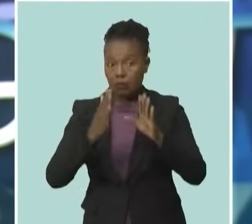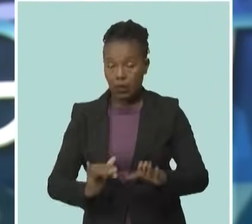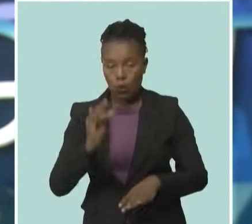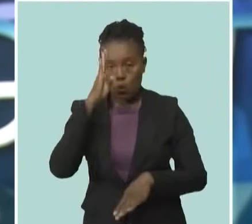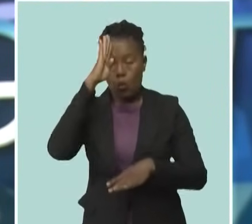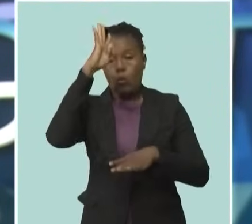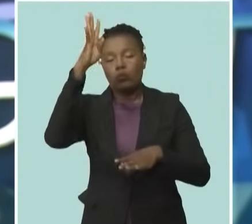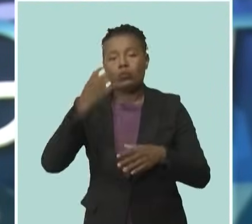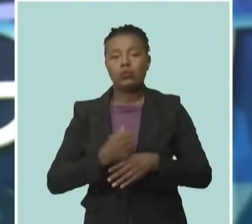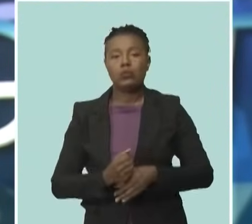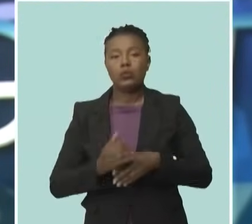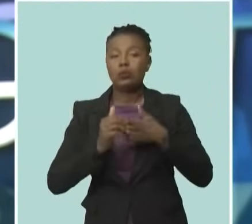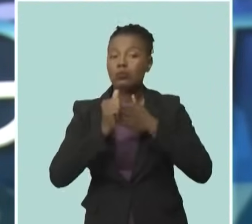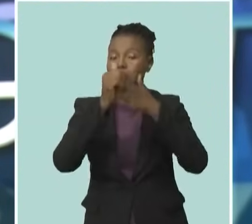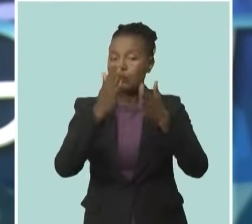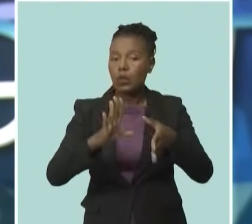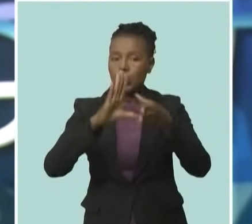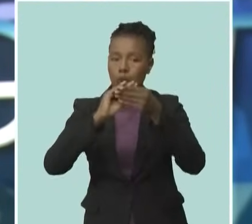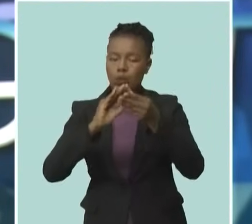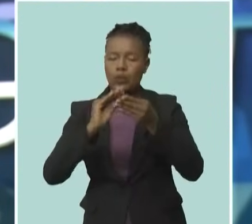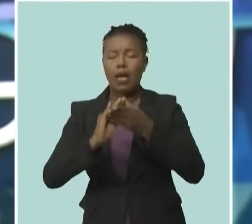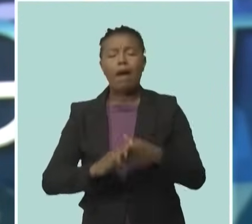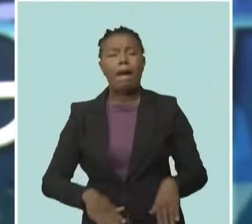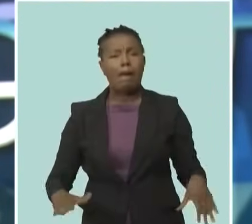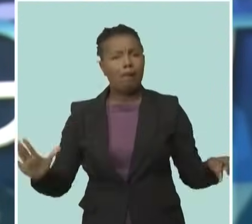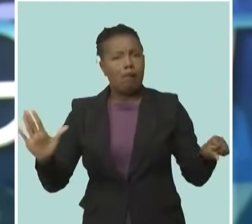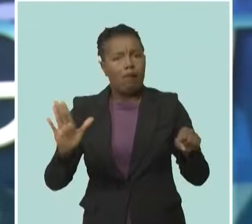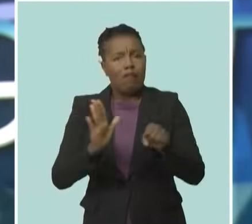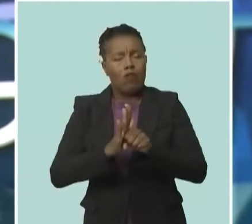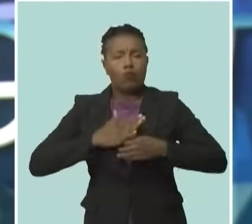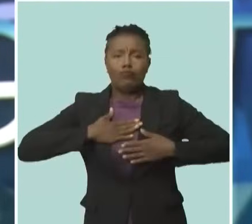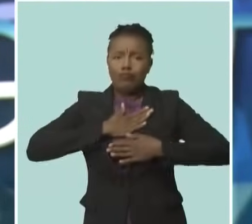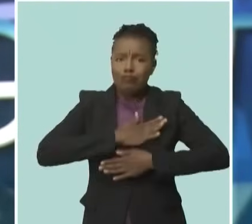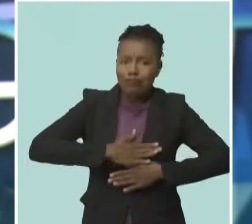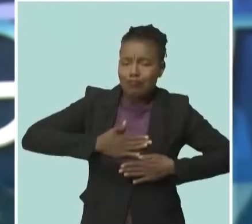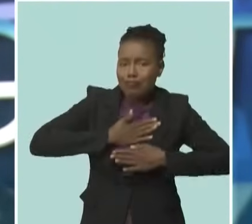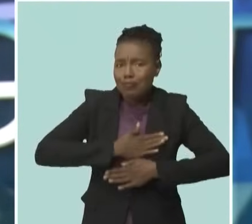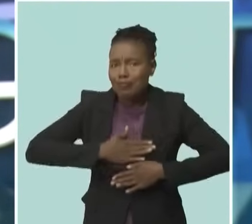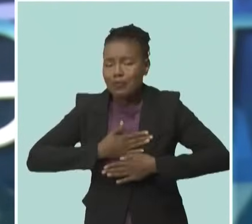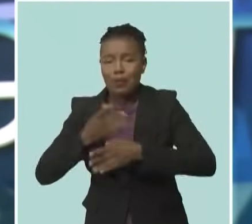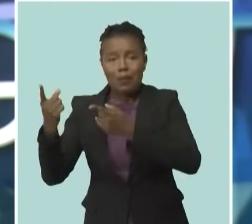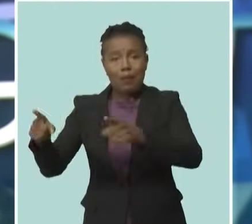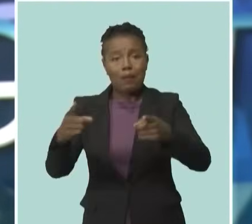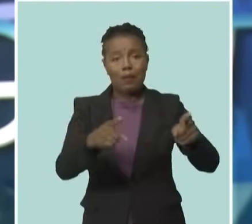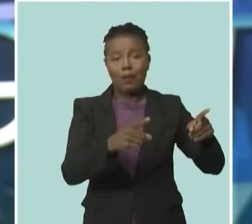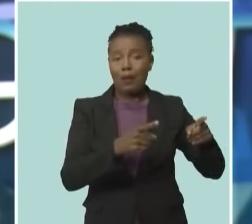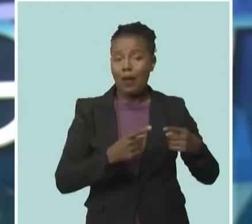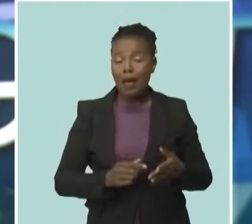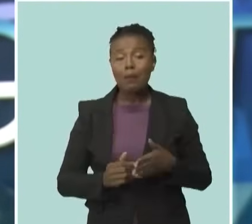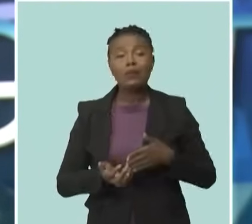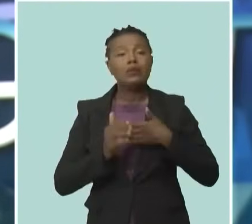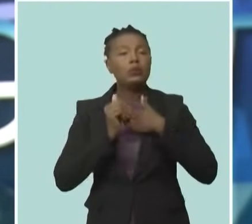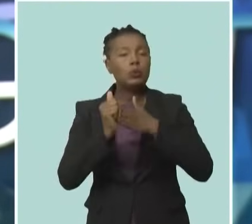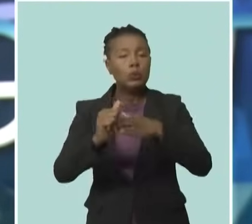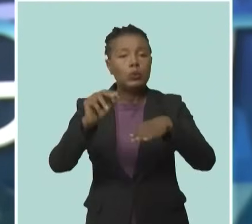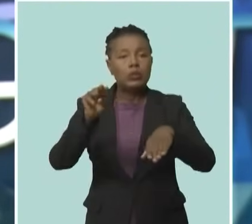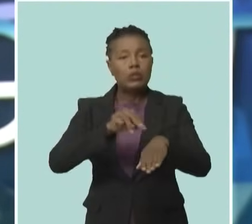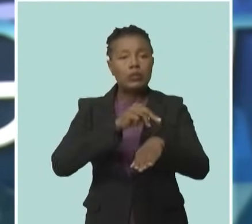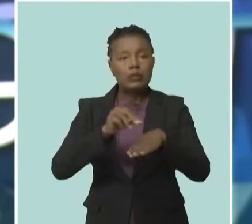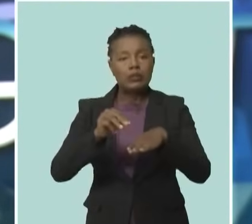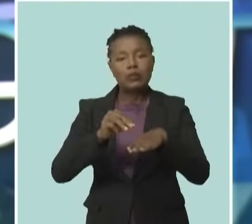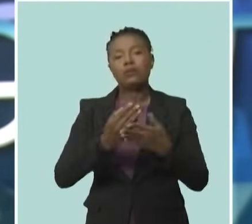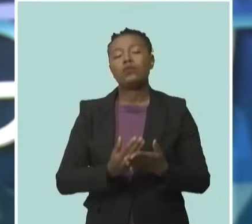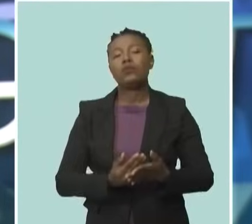Carvalho says even though a full entertainment package has been planned for the event, being spearheaded by the Division of Culture, there will be lots